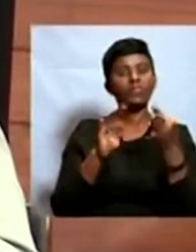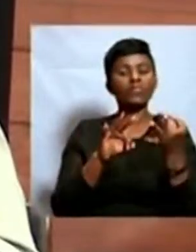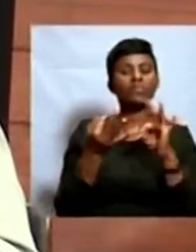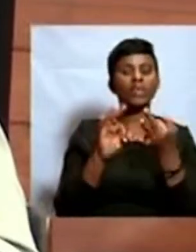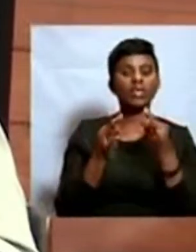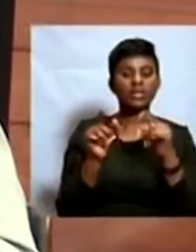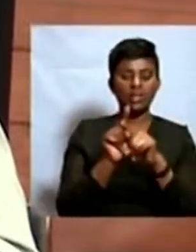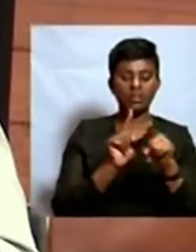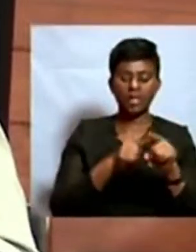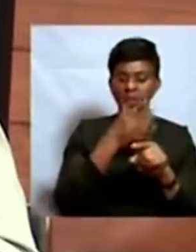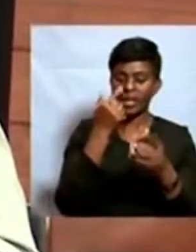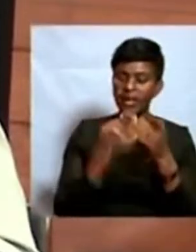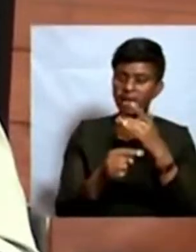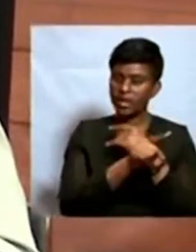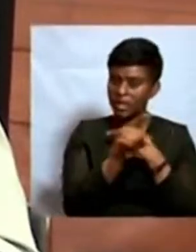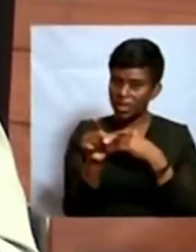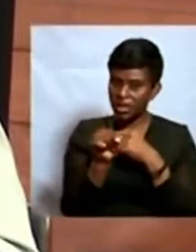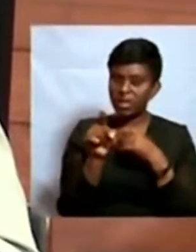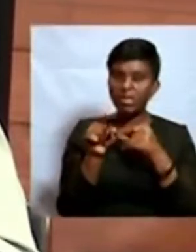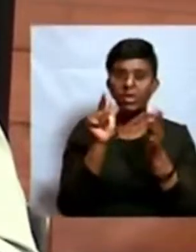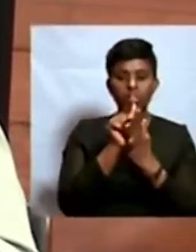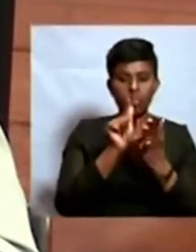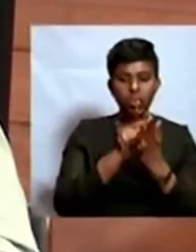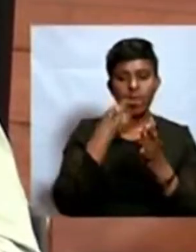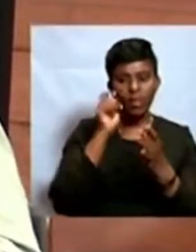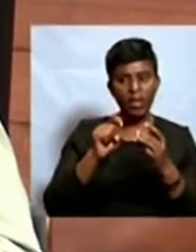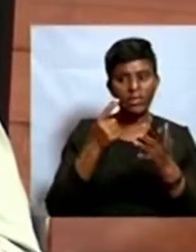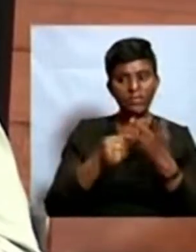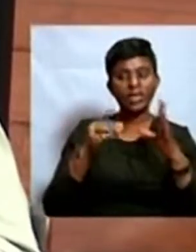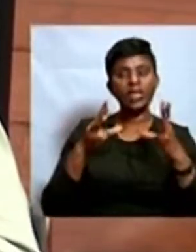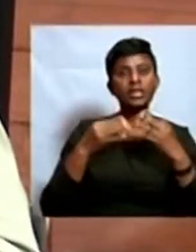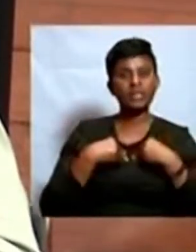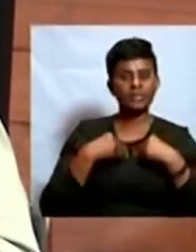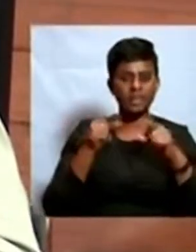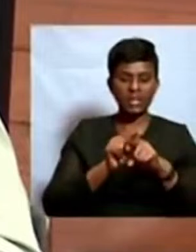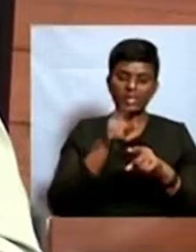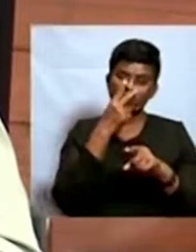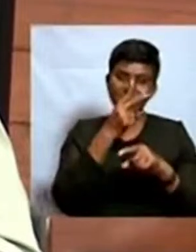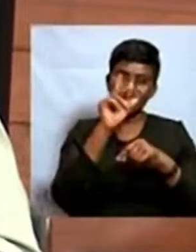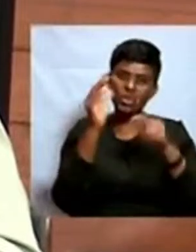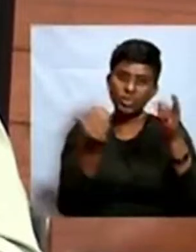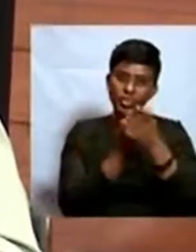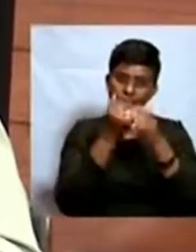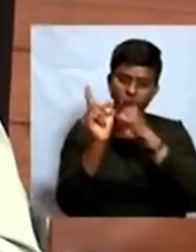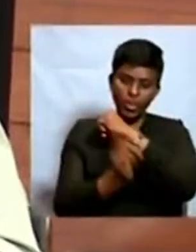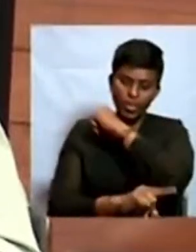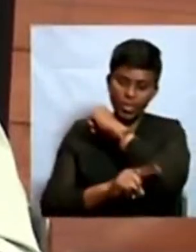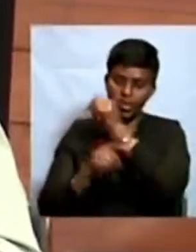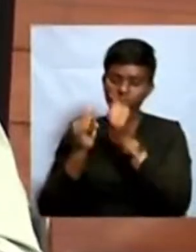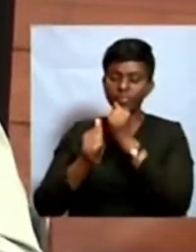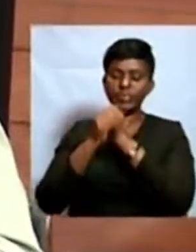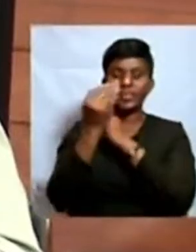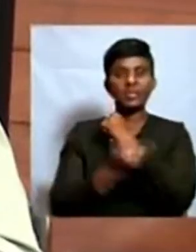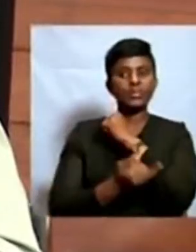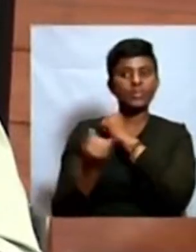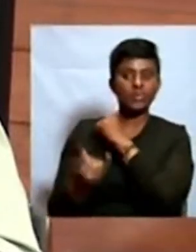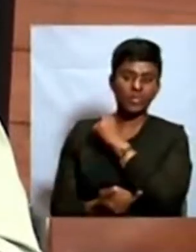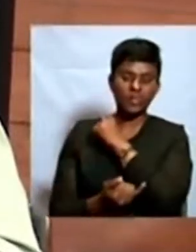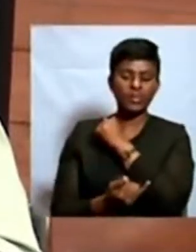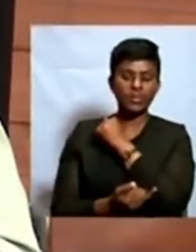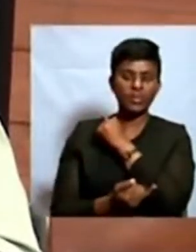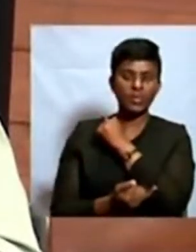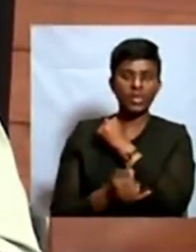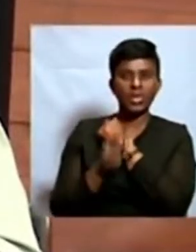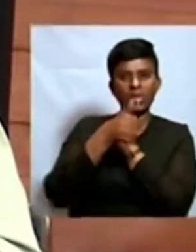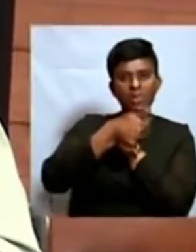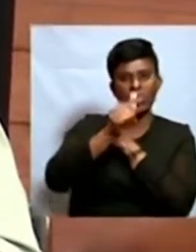and it is supposed to be accepted. Now, looking at the new penalties that are being introduced, do